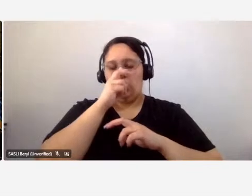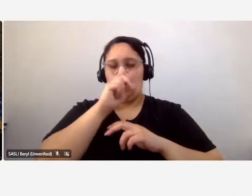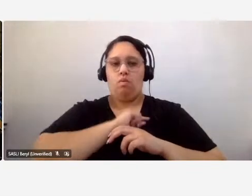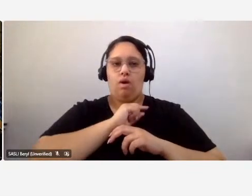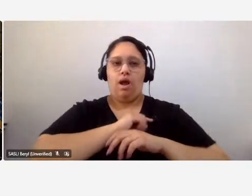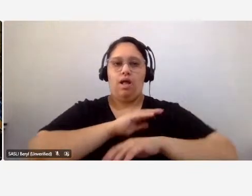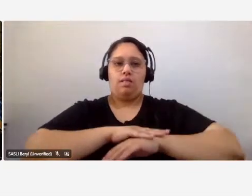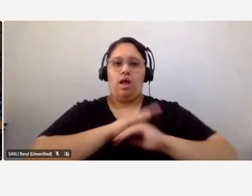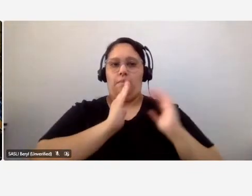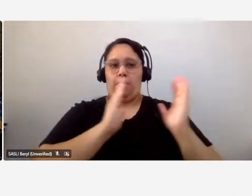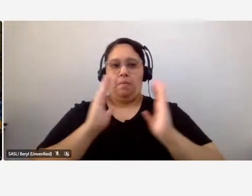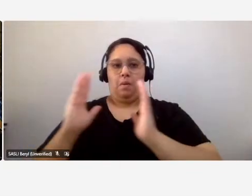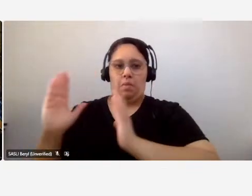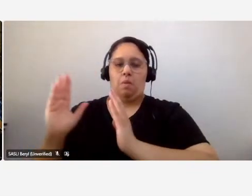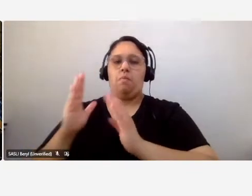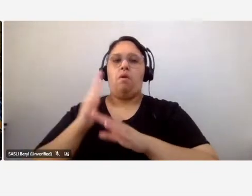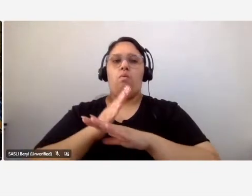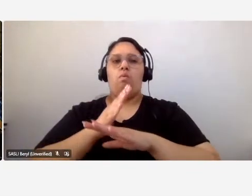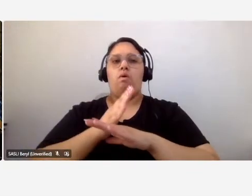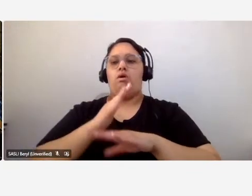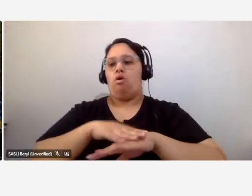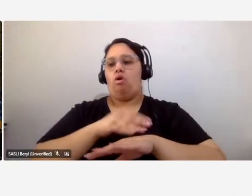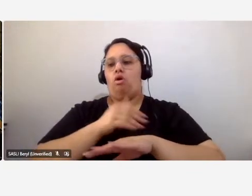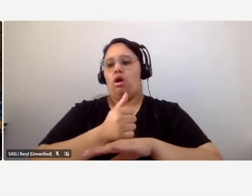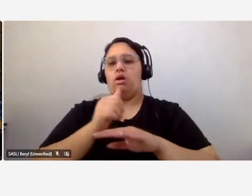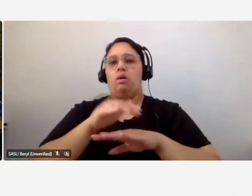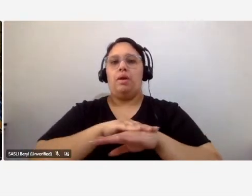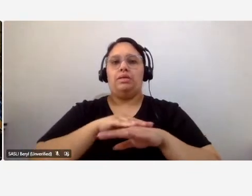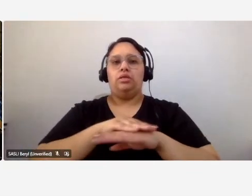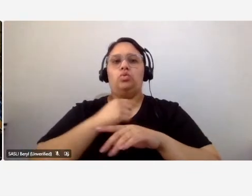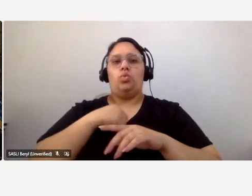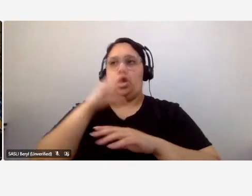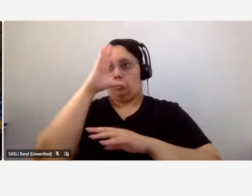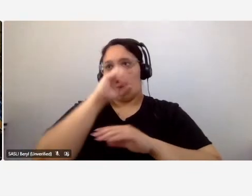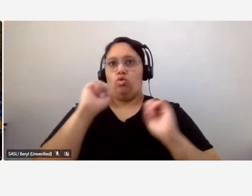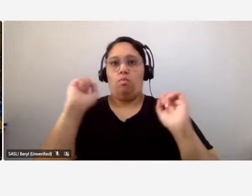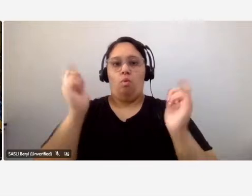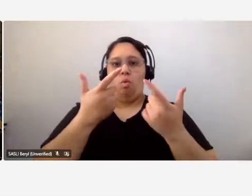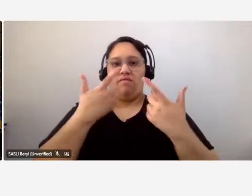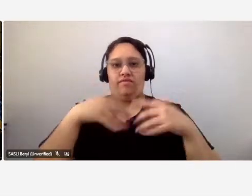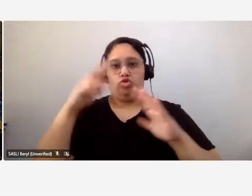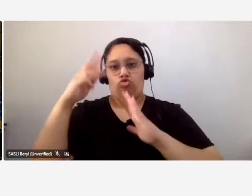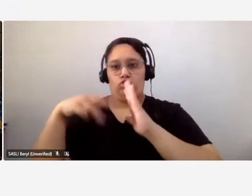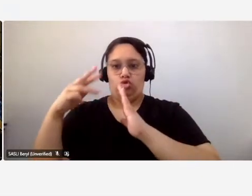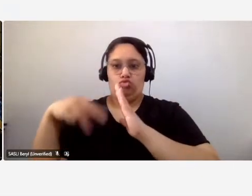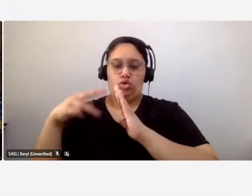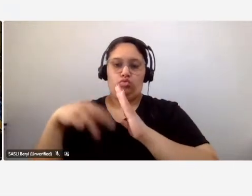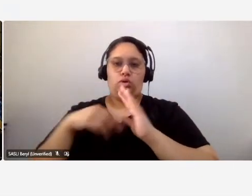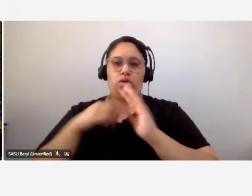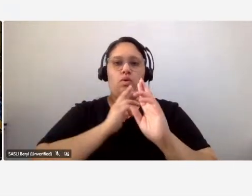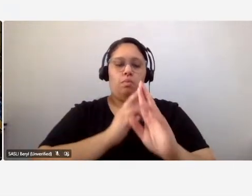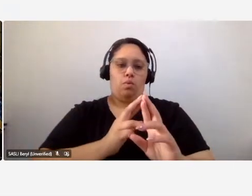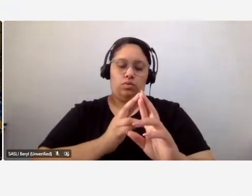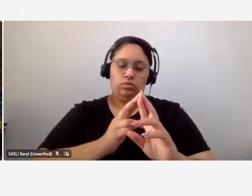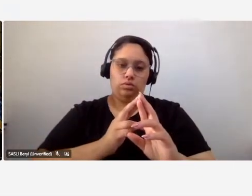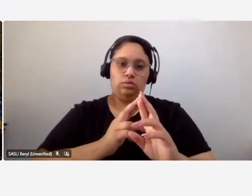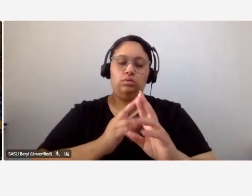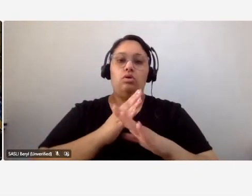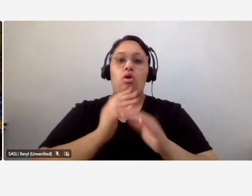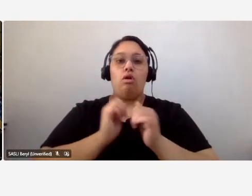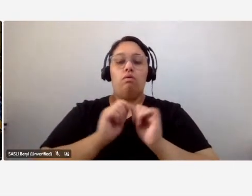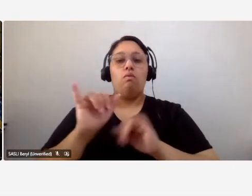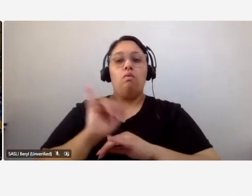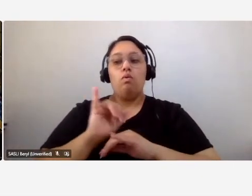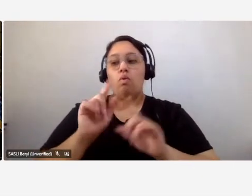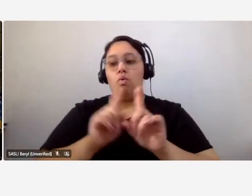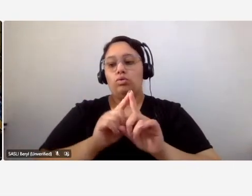time, and we're going to work on the basis that we assume everyone has read the report. Colleagues, also, when